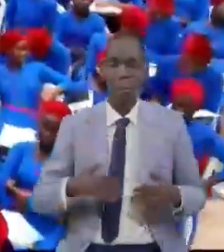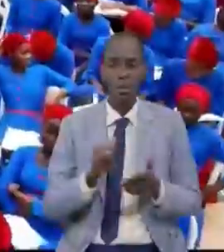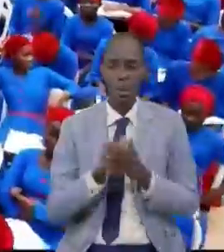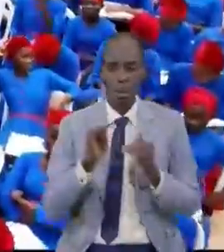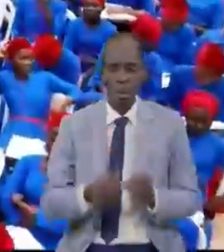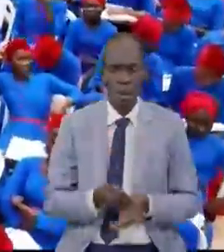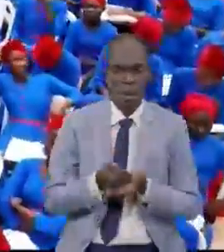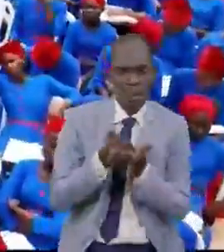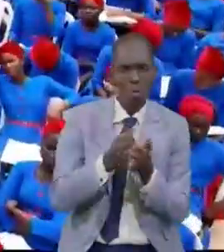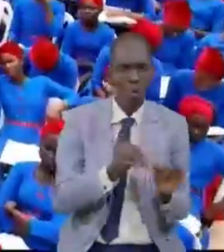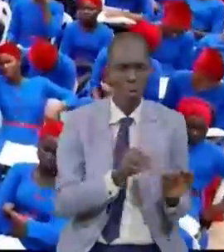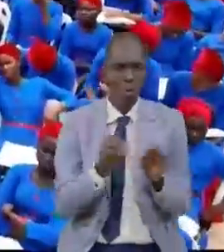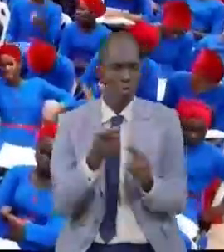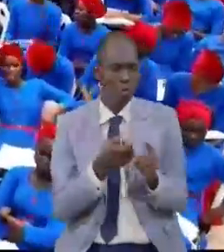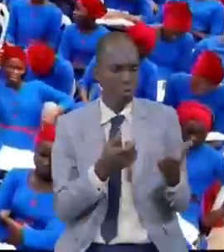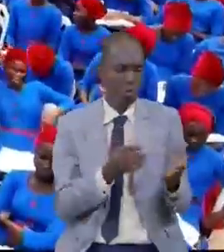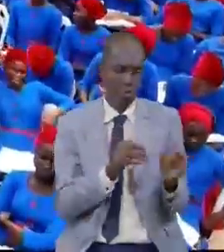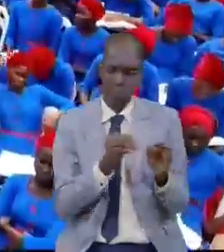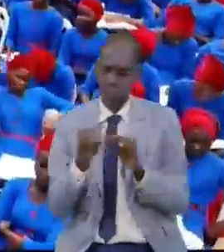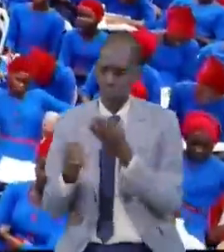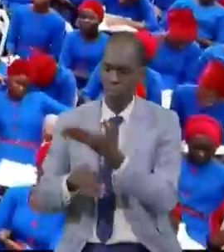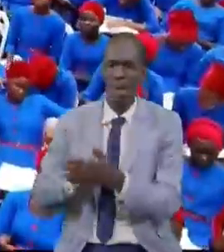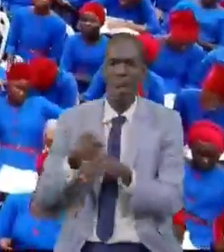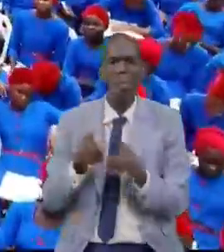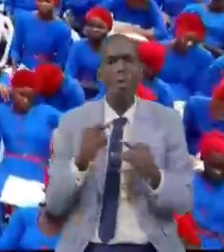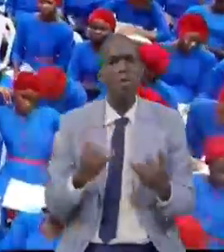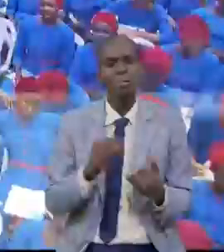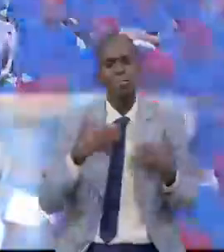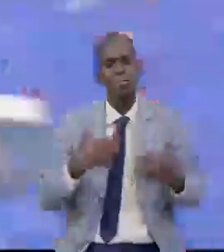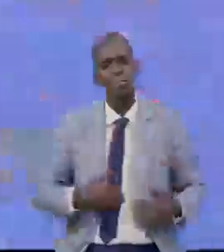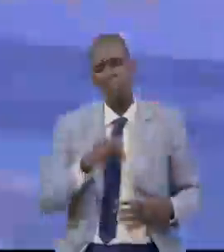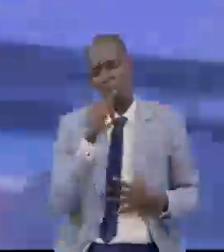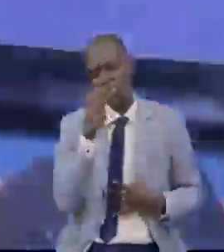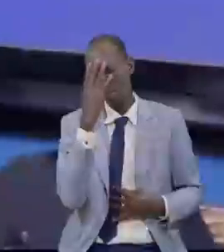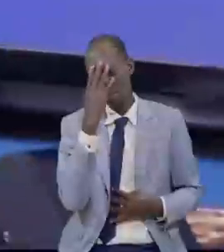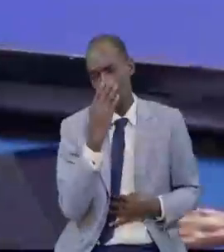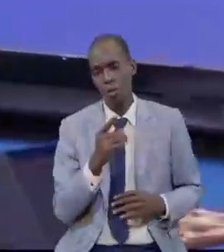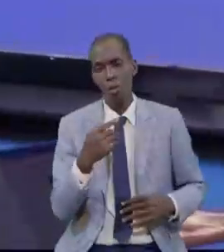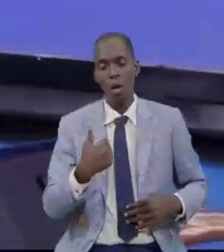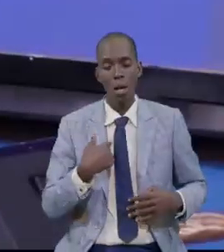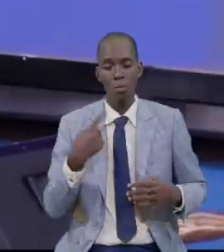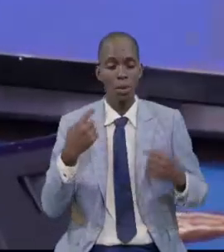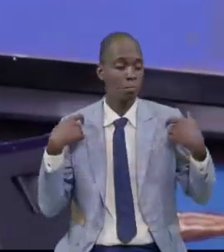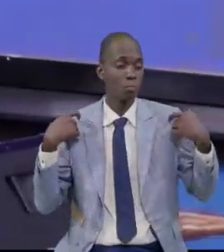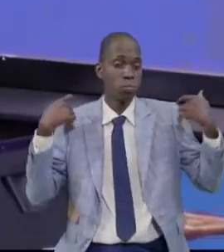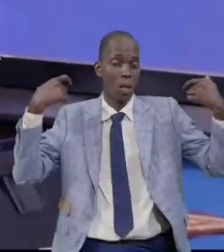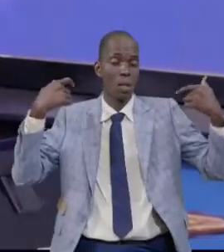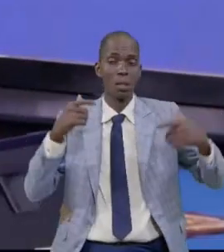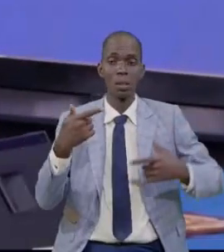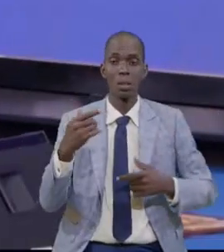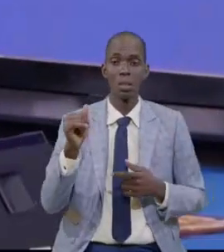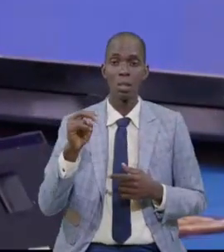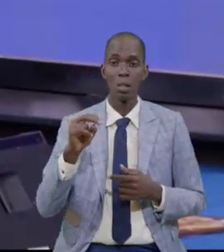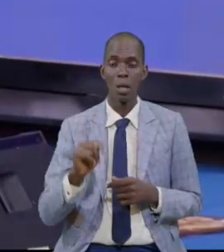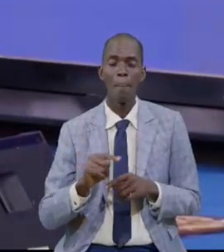but the body is sleeping. We have the giant, but the giant is sleeping. And the Lord is